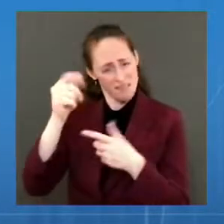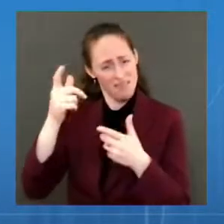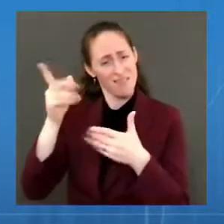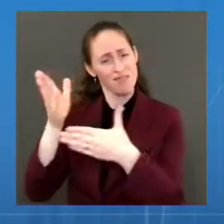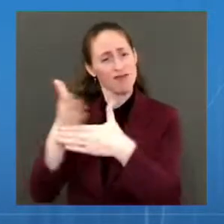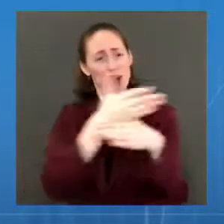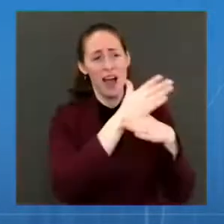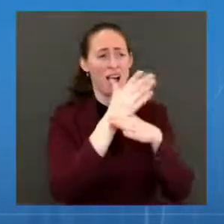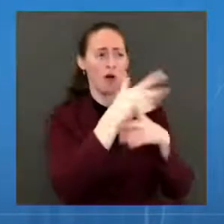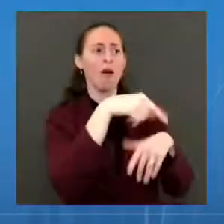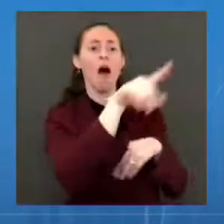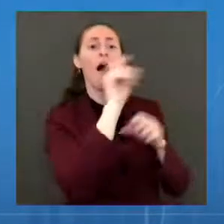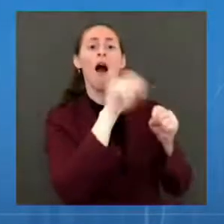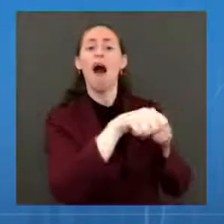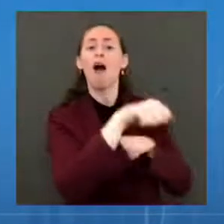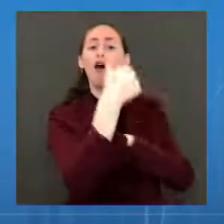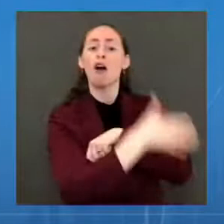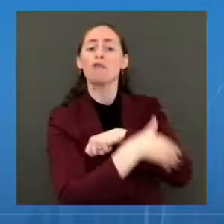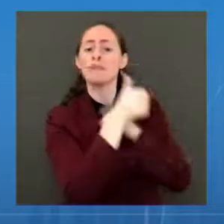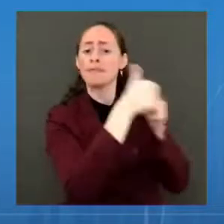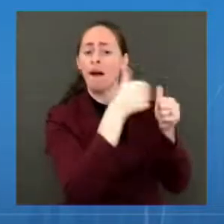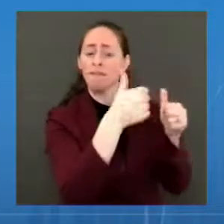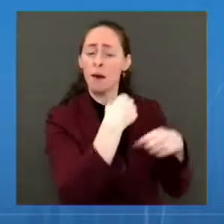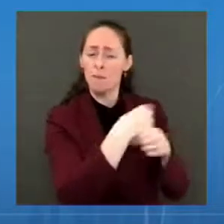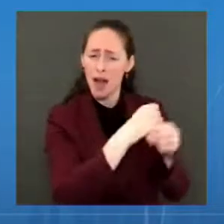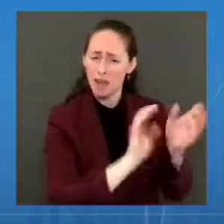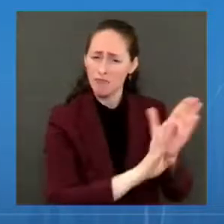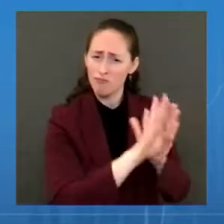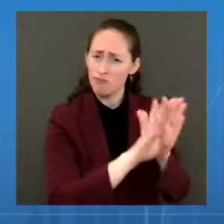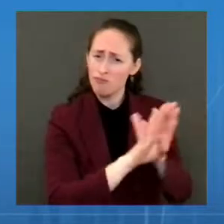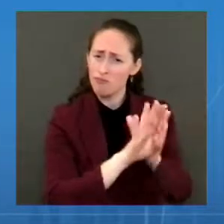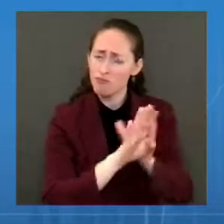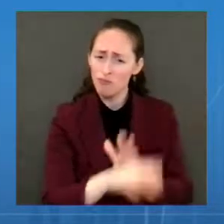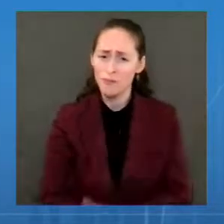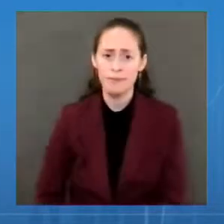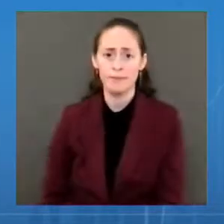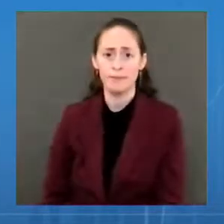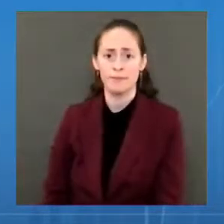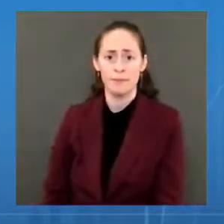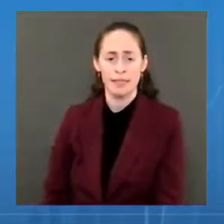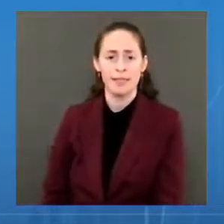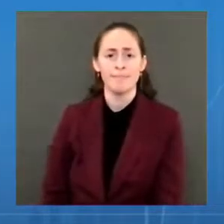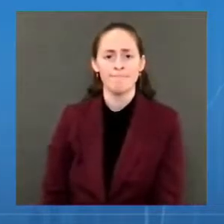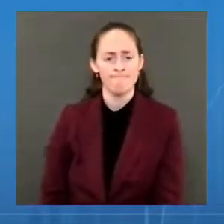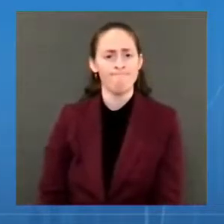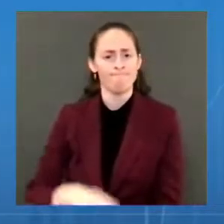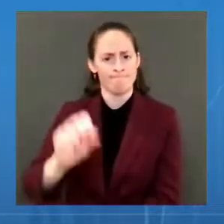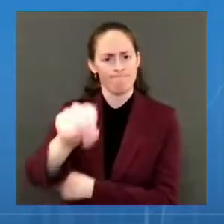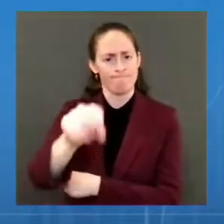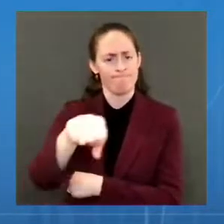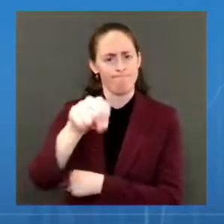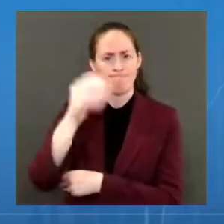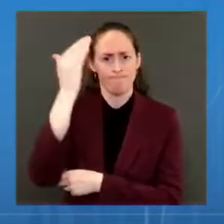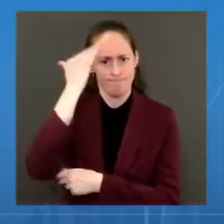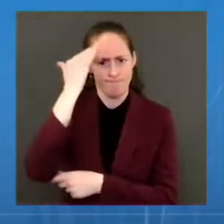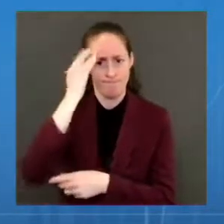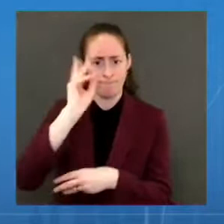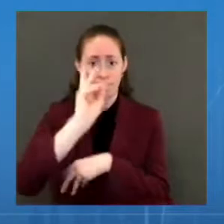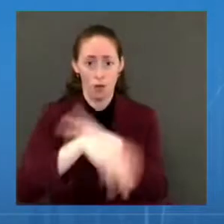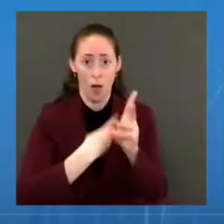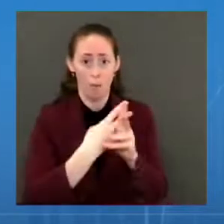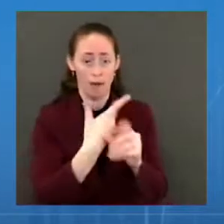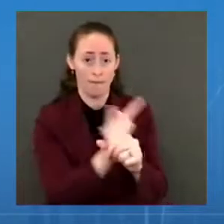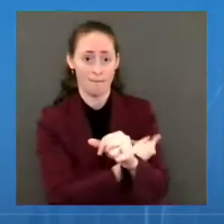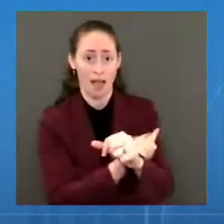step back, we've done a lot to lead the world in global vaccination efforts with 1.2 billion